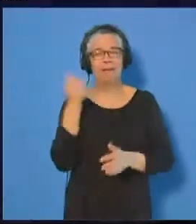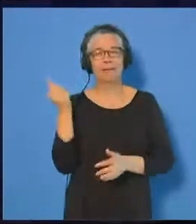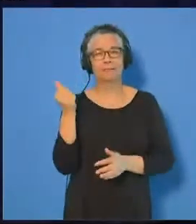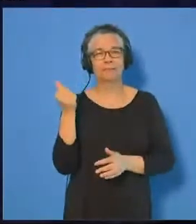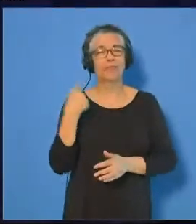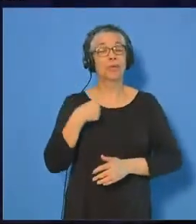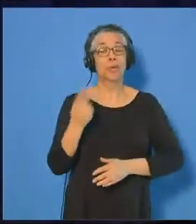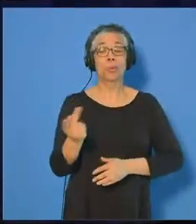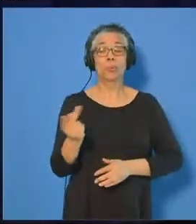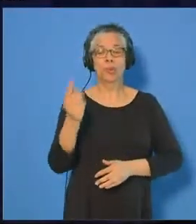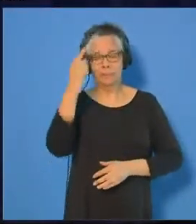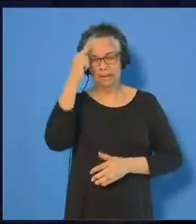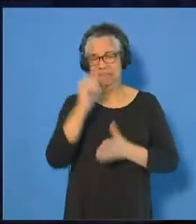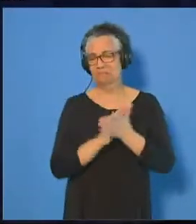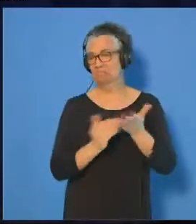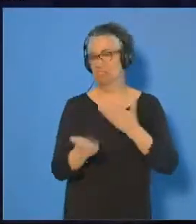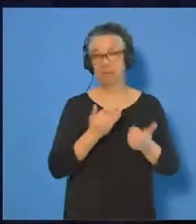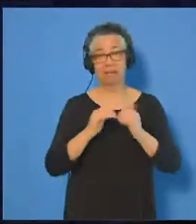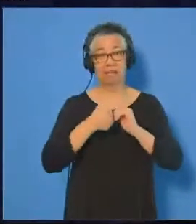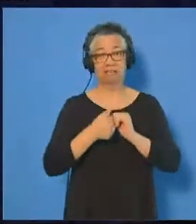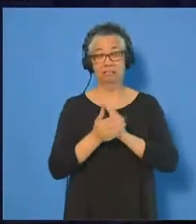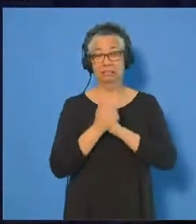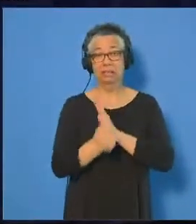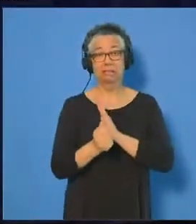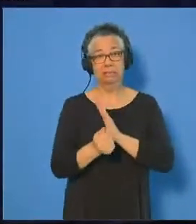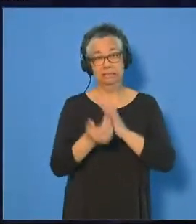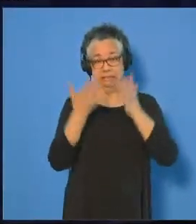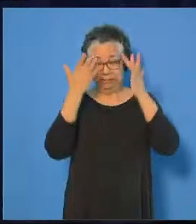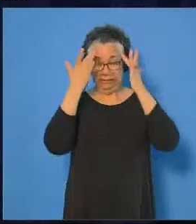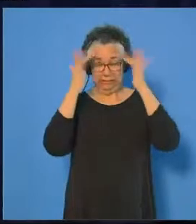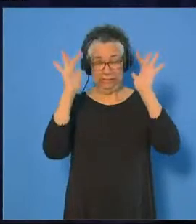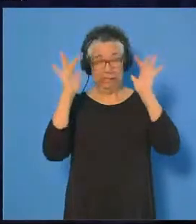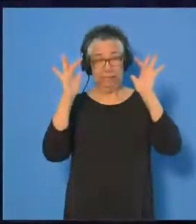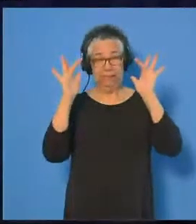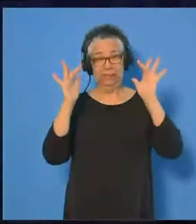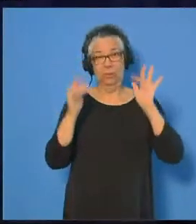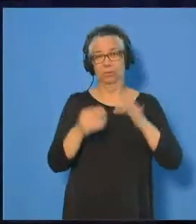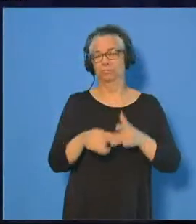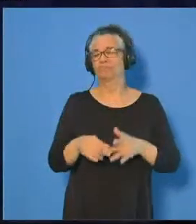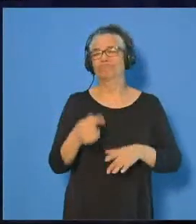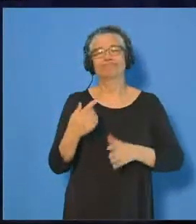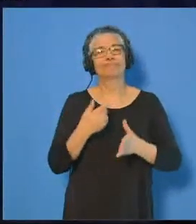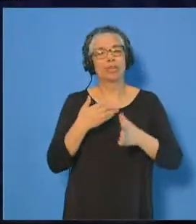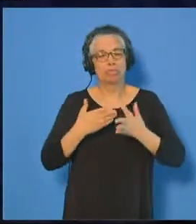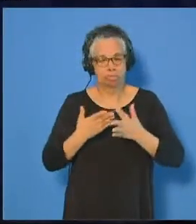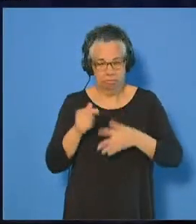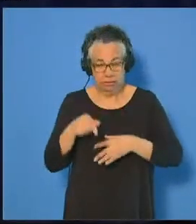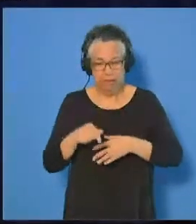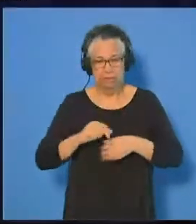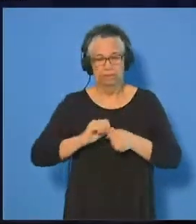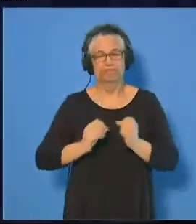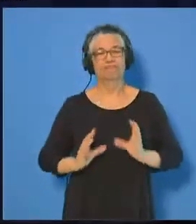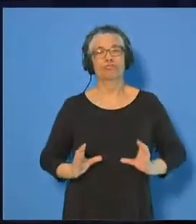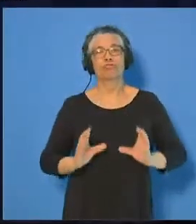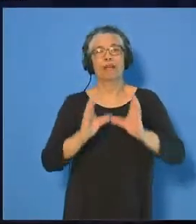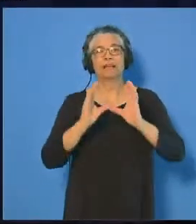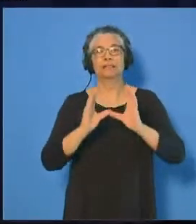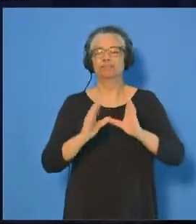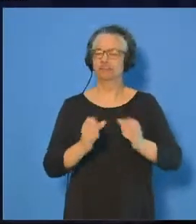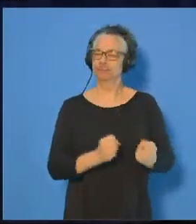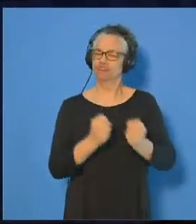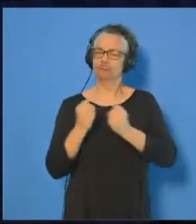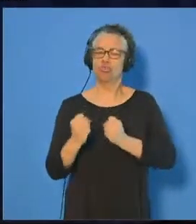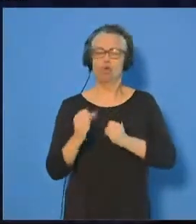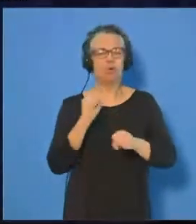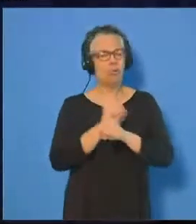how talented, educated, or experienced we may be, during this unprecedented crisis, we are stronger working together,